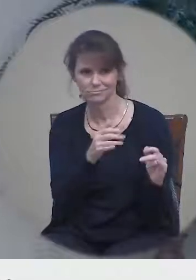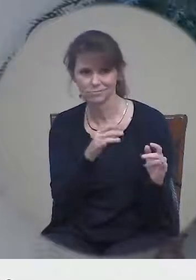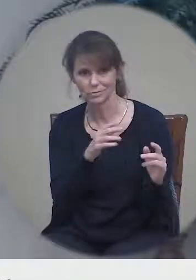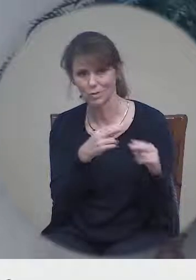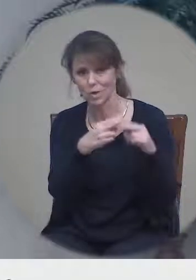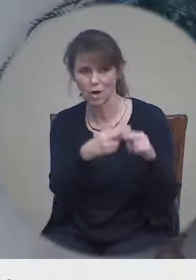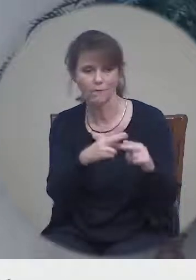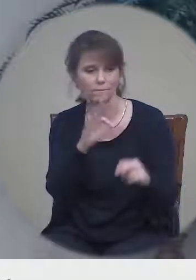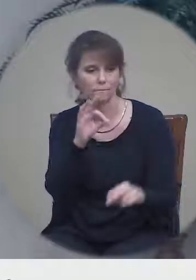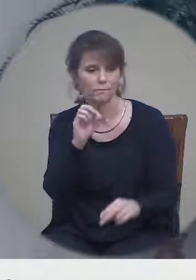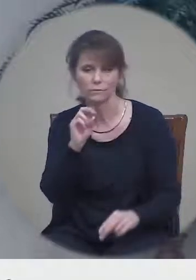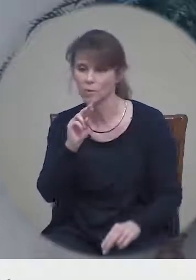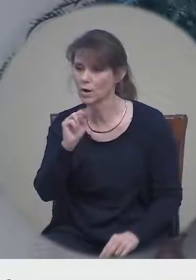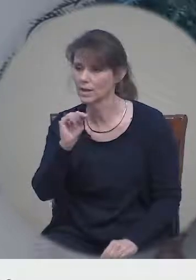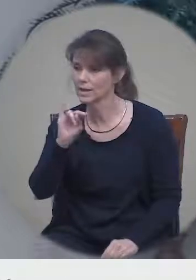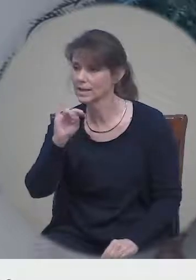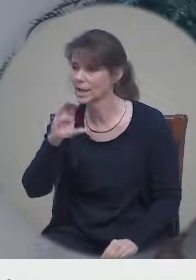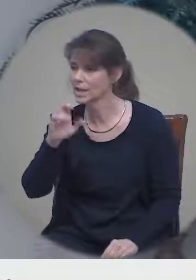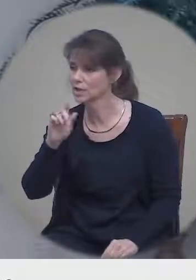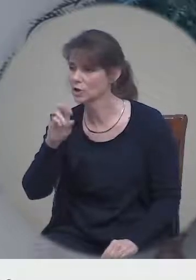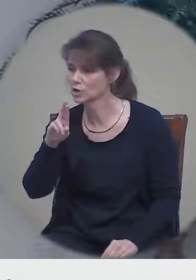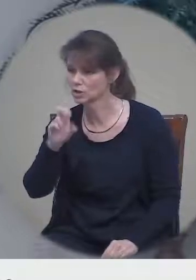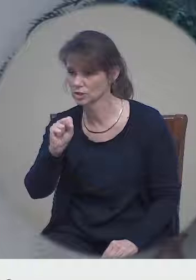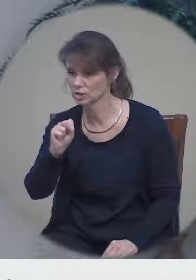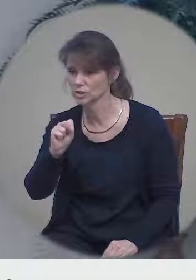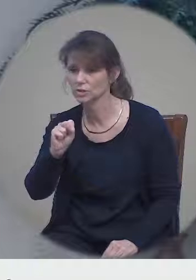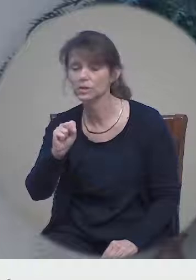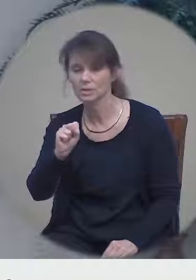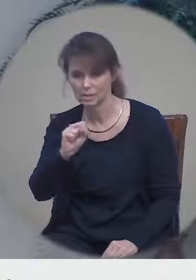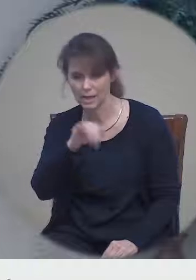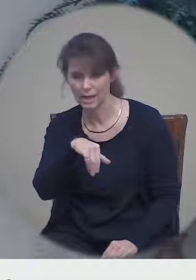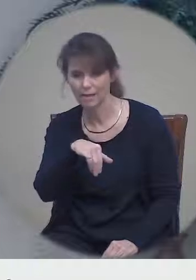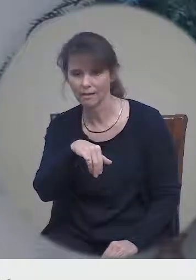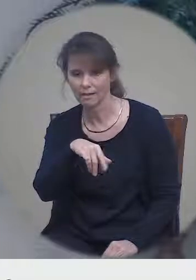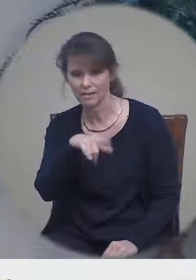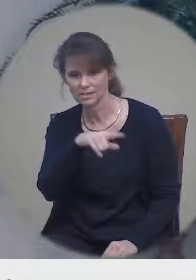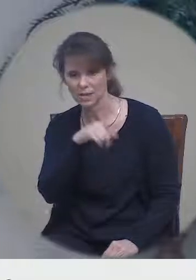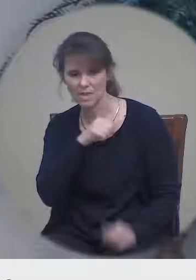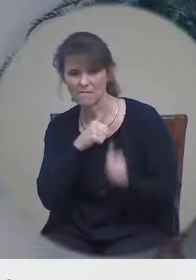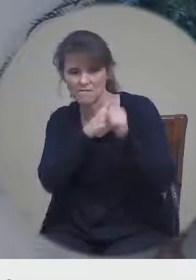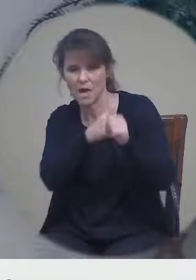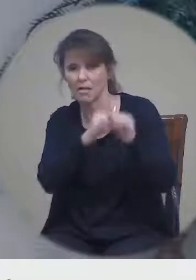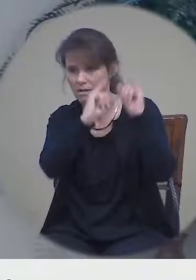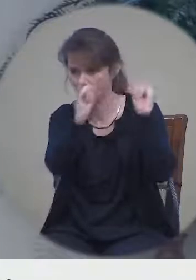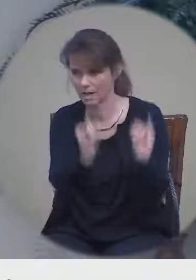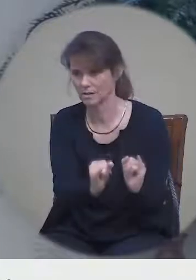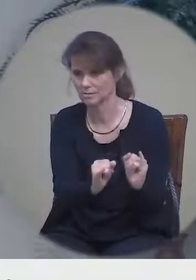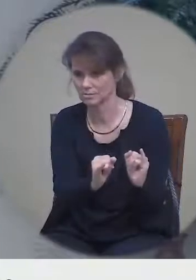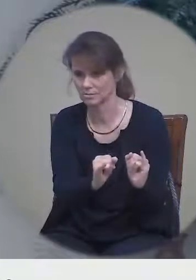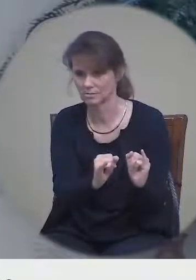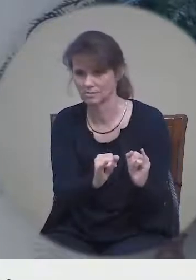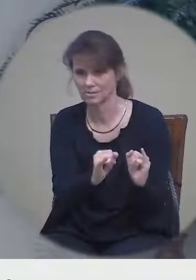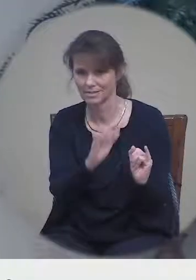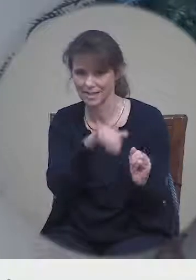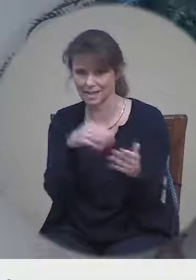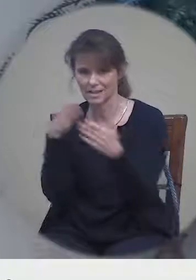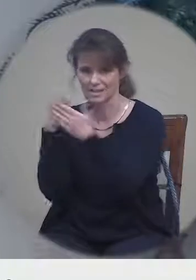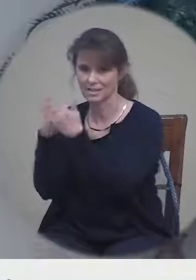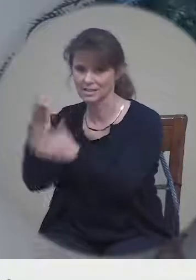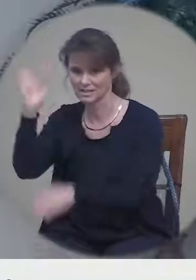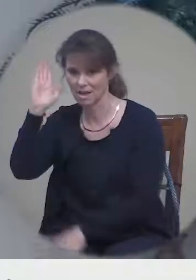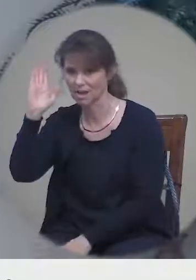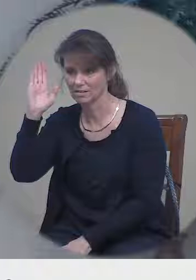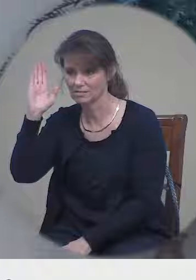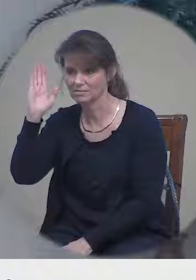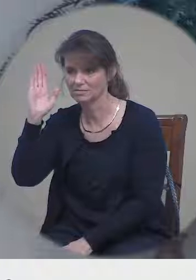So Esau may have been that type of person. In other words, the birthright was an